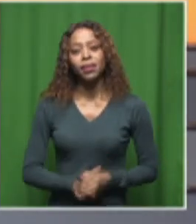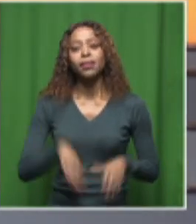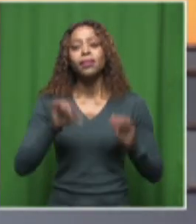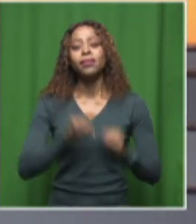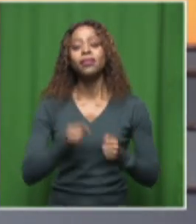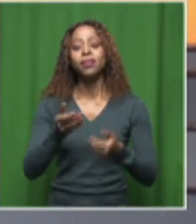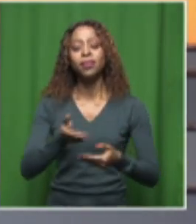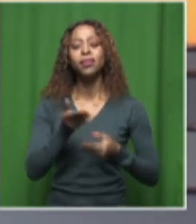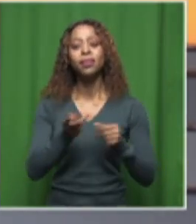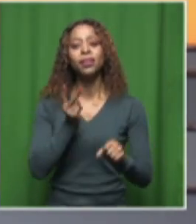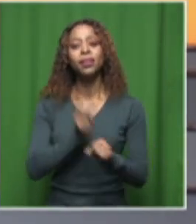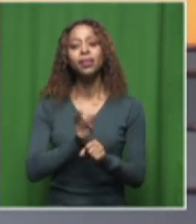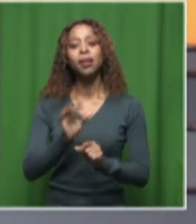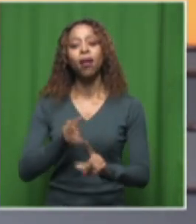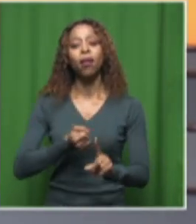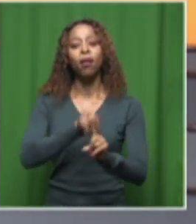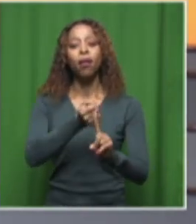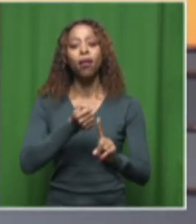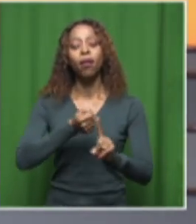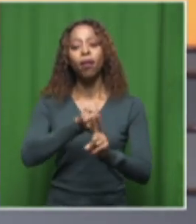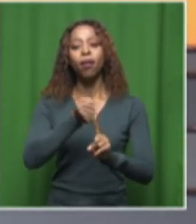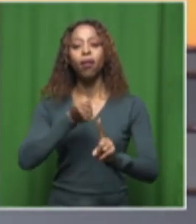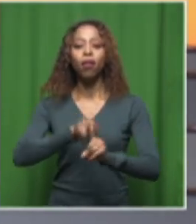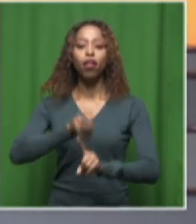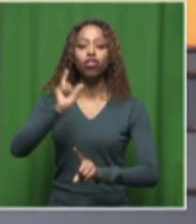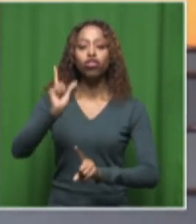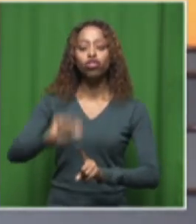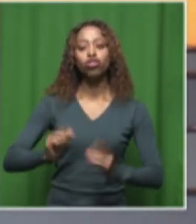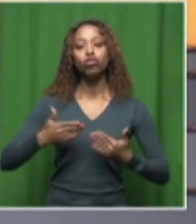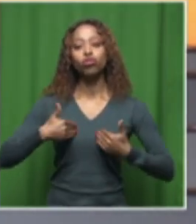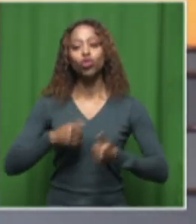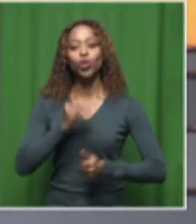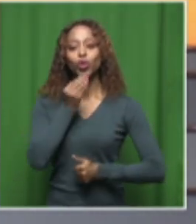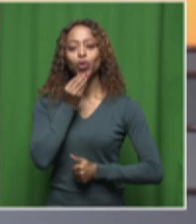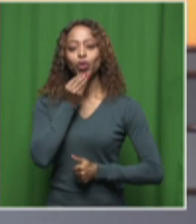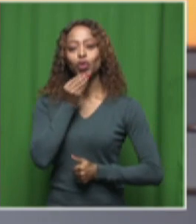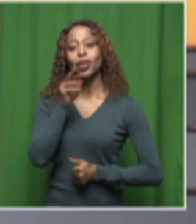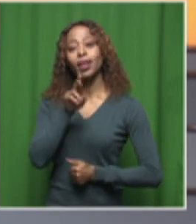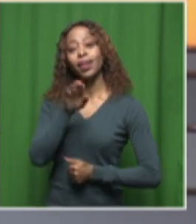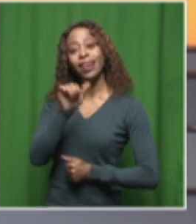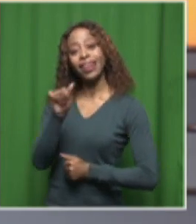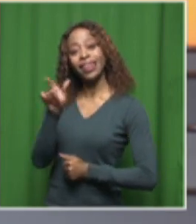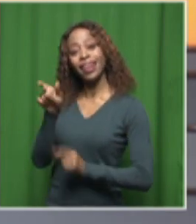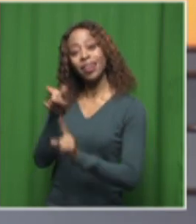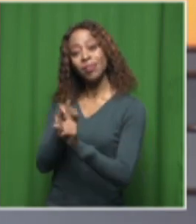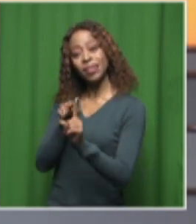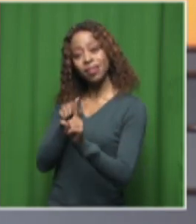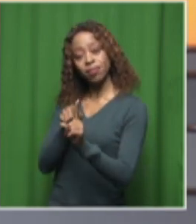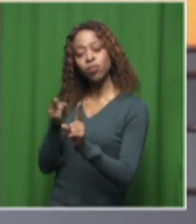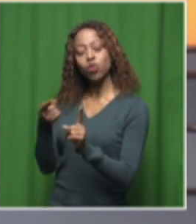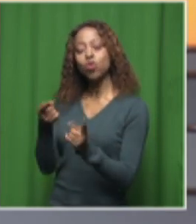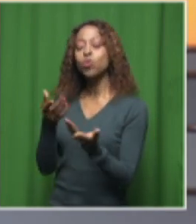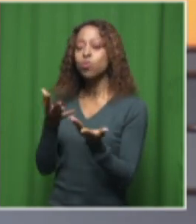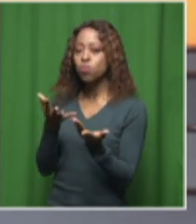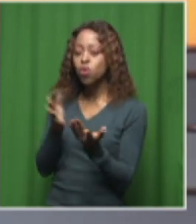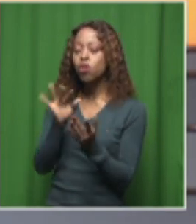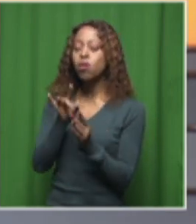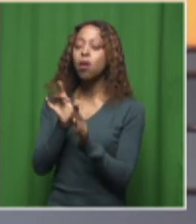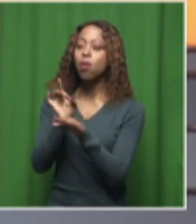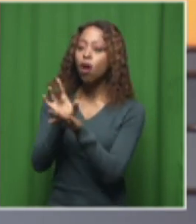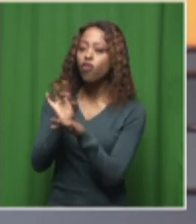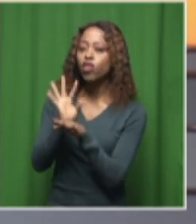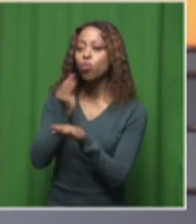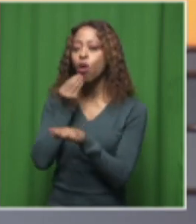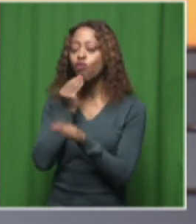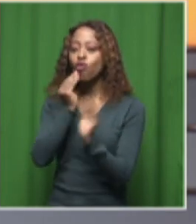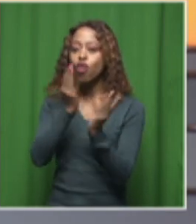Welcome back. Now, as an advocate for affordable, healthy nutrition for all, Rea Mokoko, a registered dietitian and mum, has come up with quick